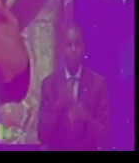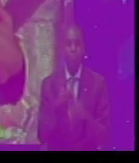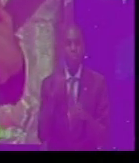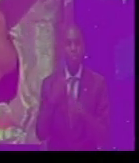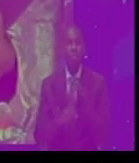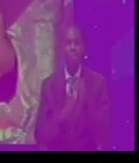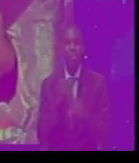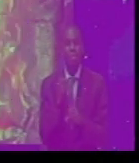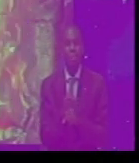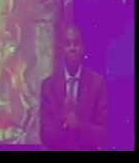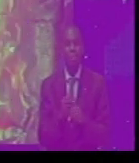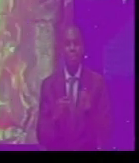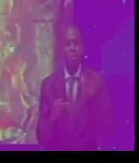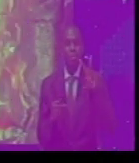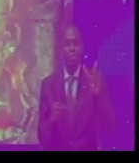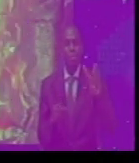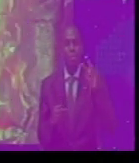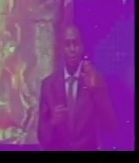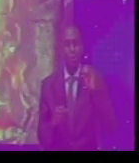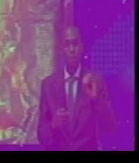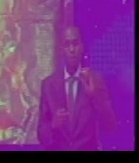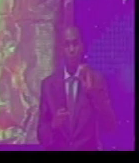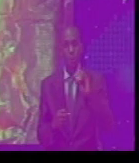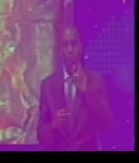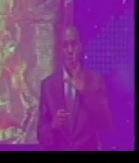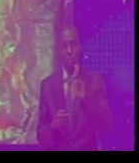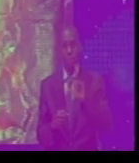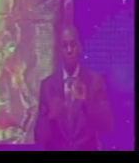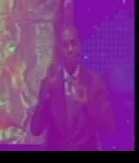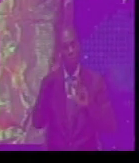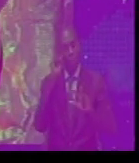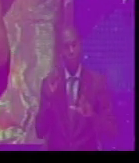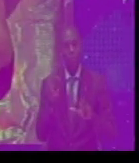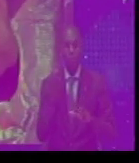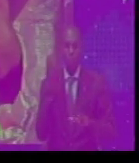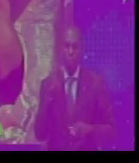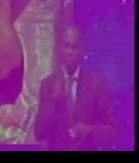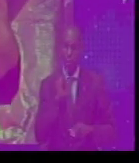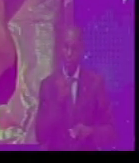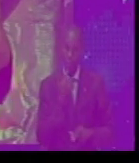years. Praise God. In the year